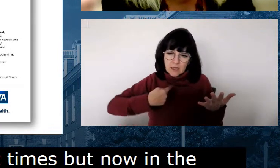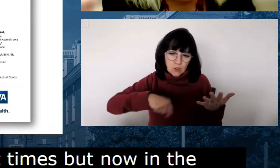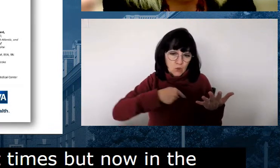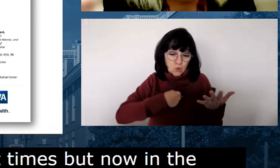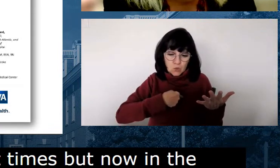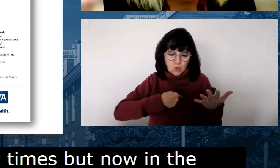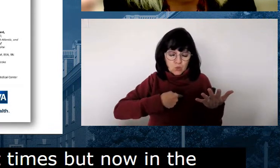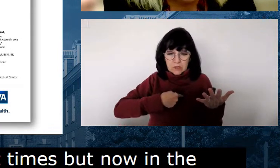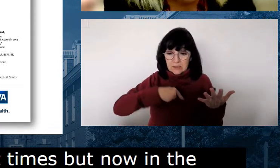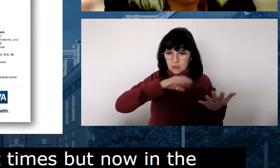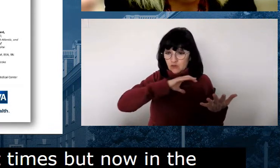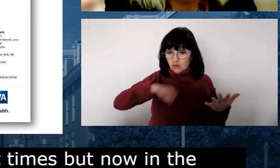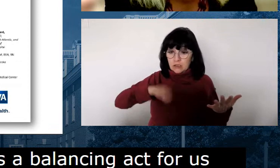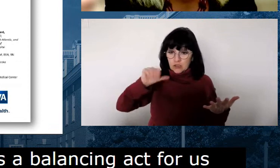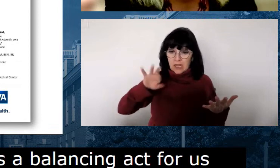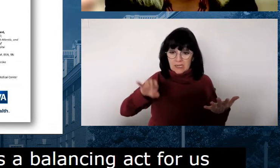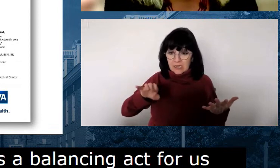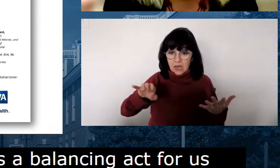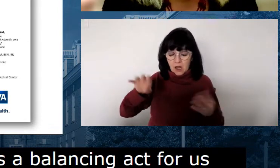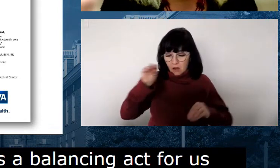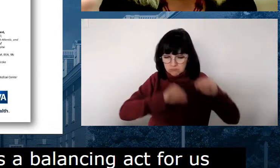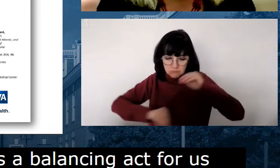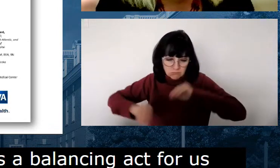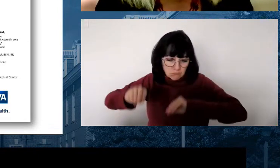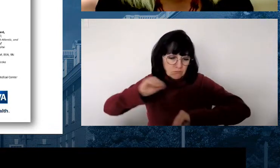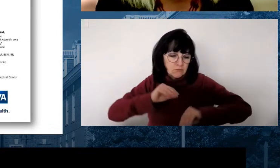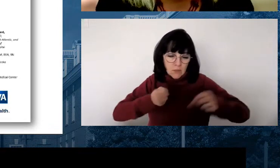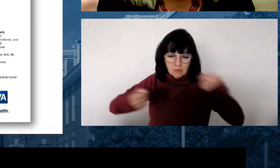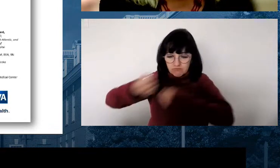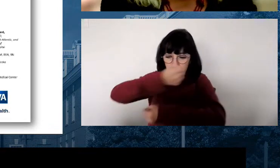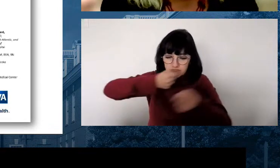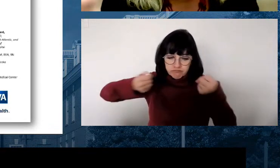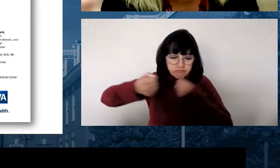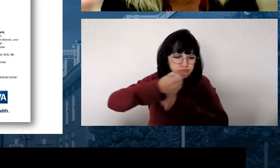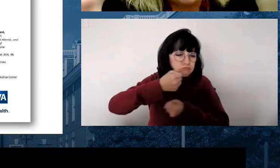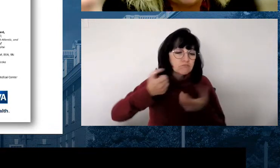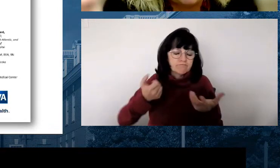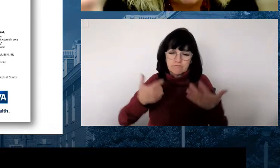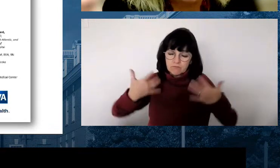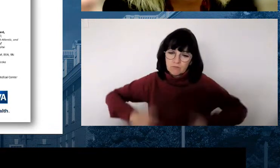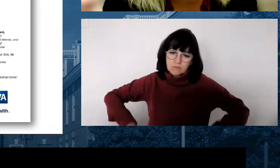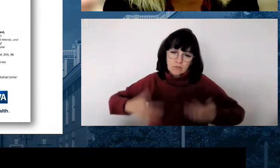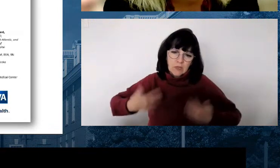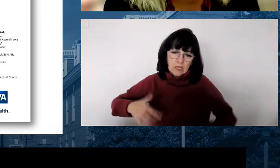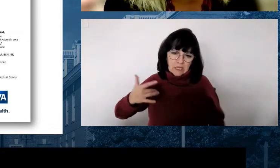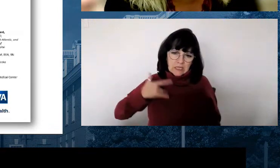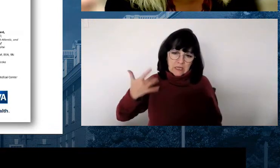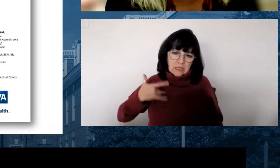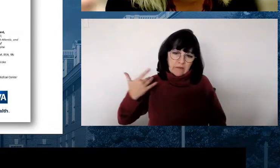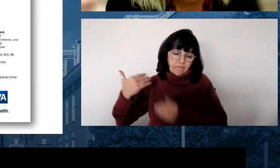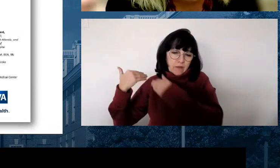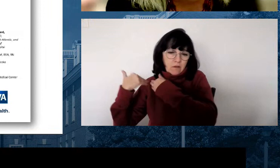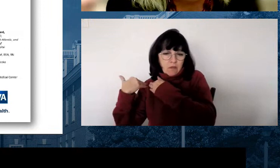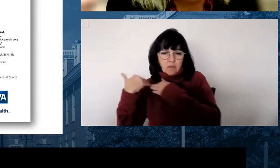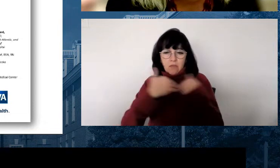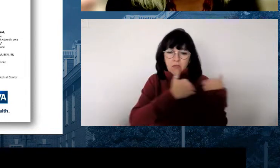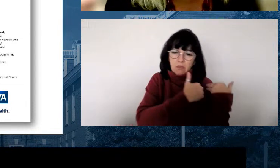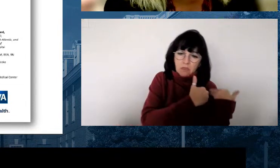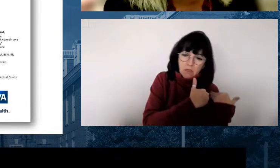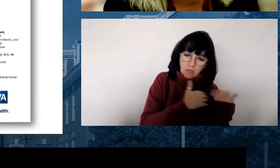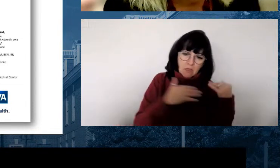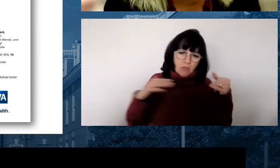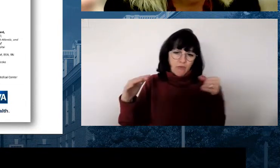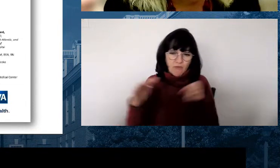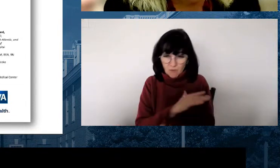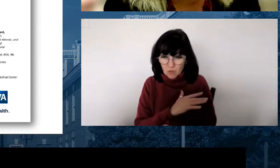definitely our plea for help, to take the burden off the healthcare system and off our healthcare